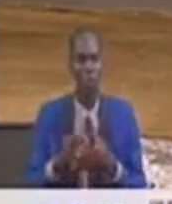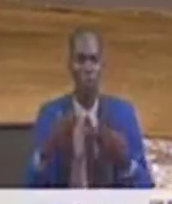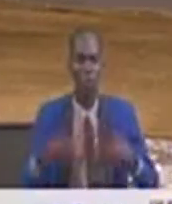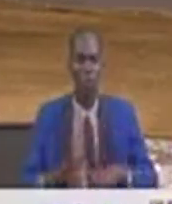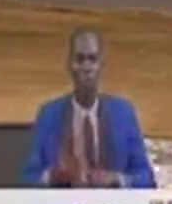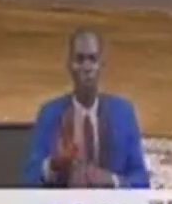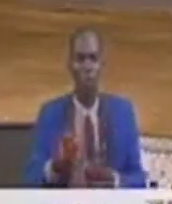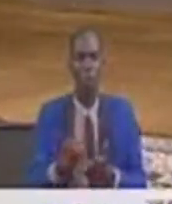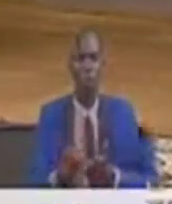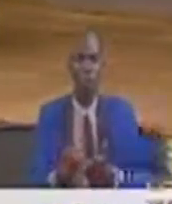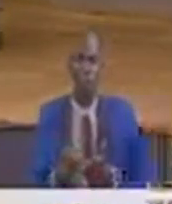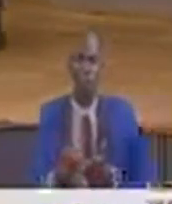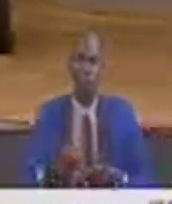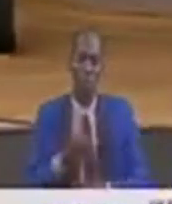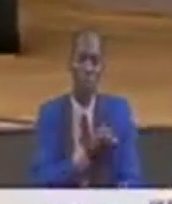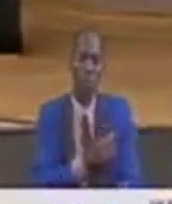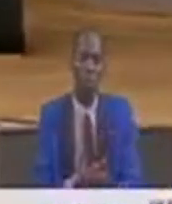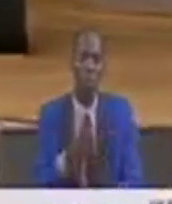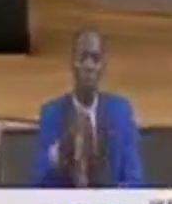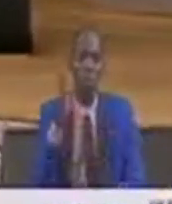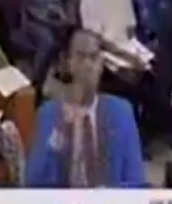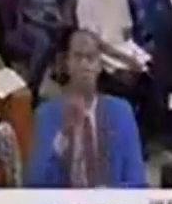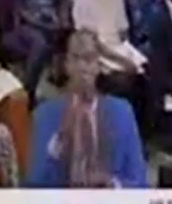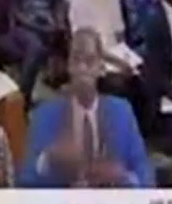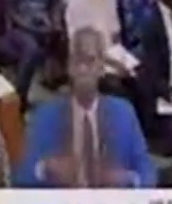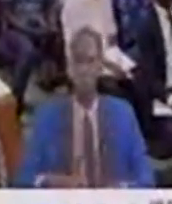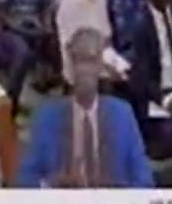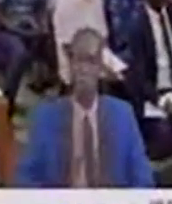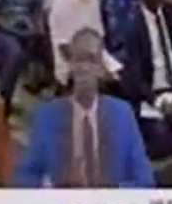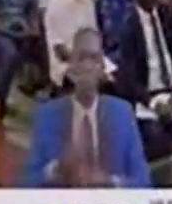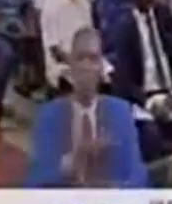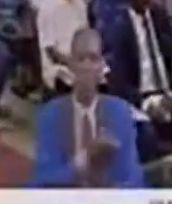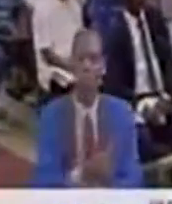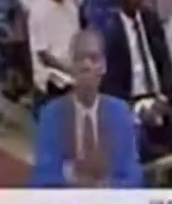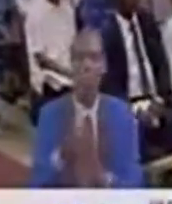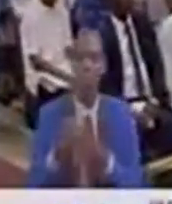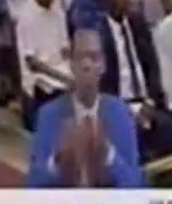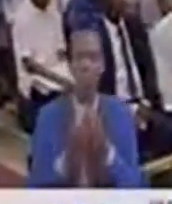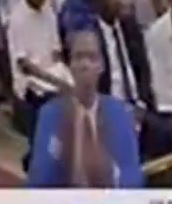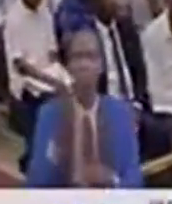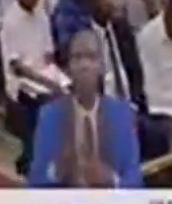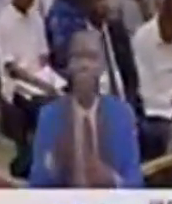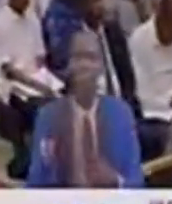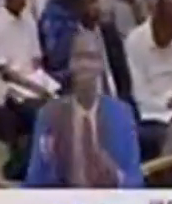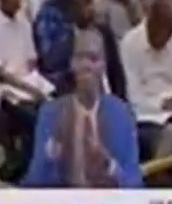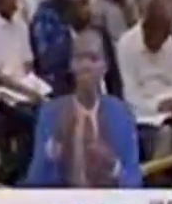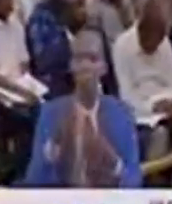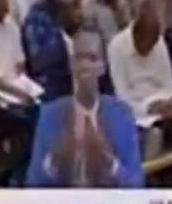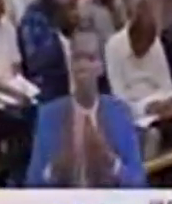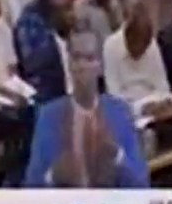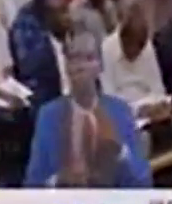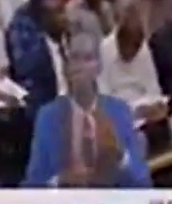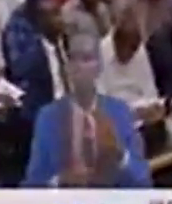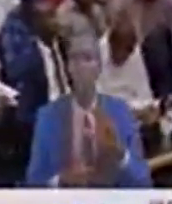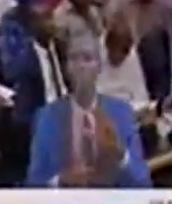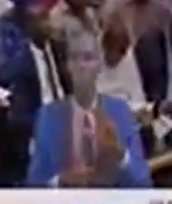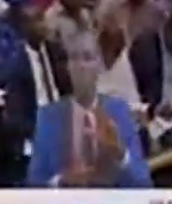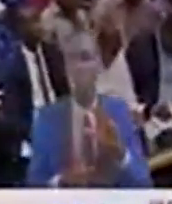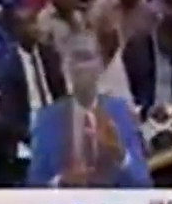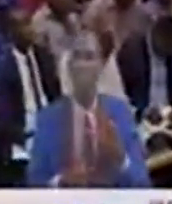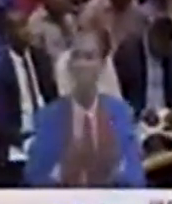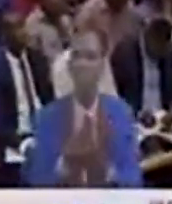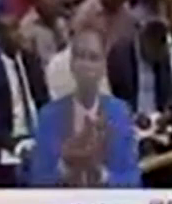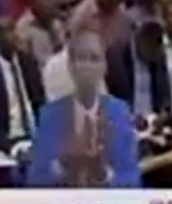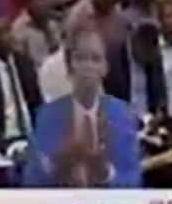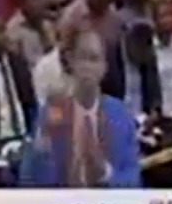is birthright. You will not sell your birthright. We come to point number three. Point number three, we're looking at